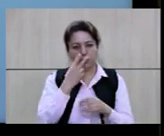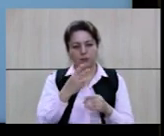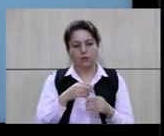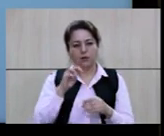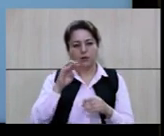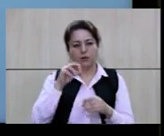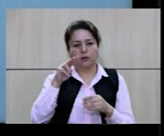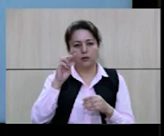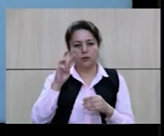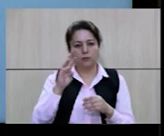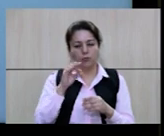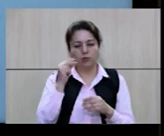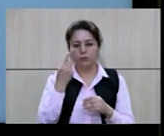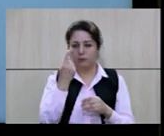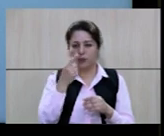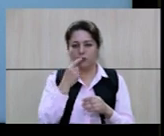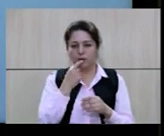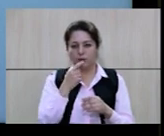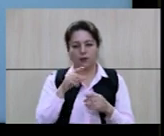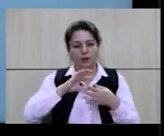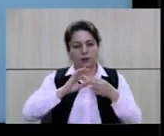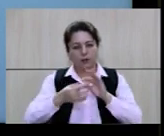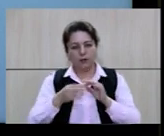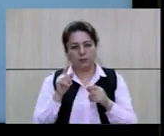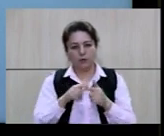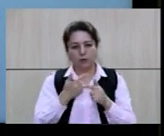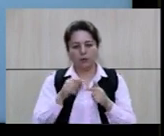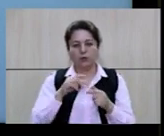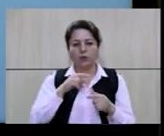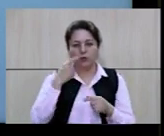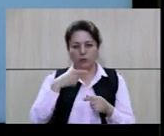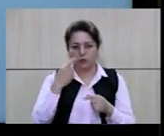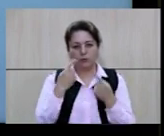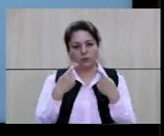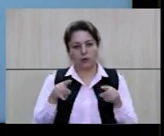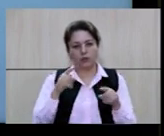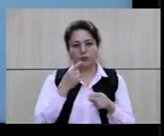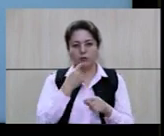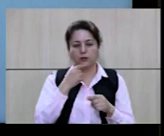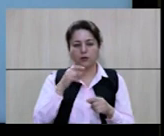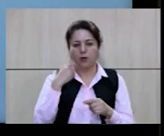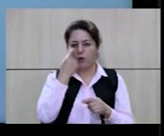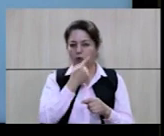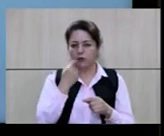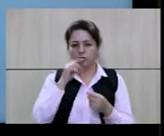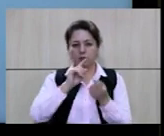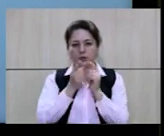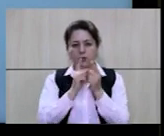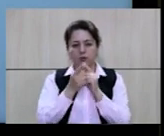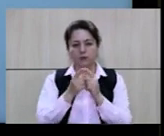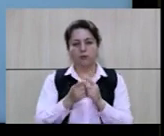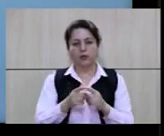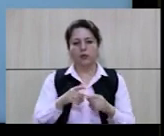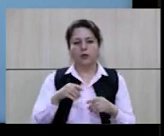Tilmoch bir tildagi gap yoki nutqni boshqa tilga og'zaki tarjima qilib beruvchi